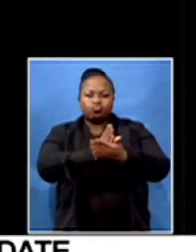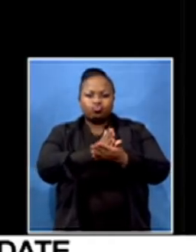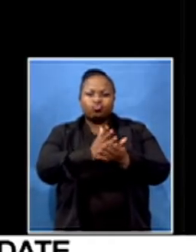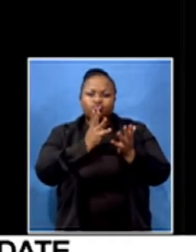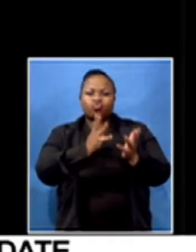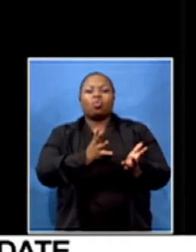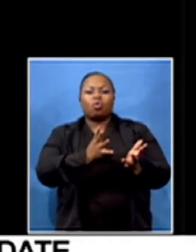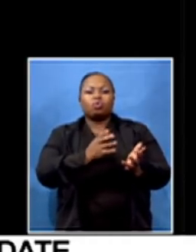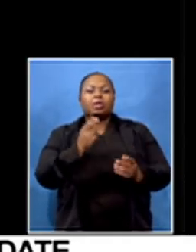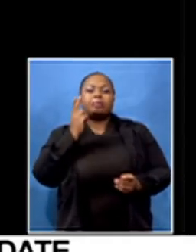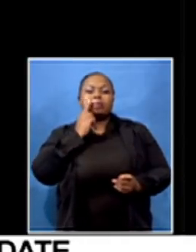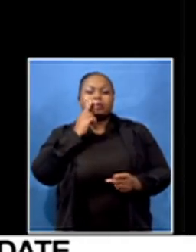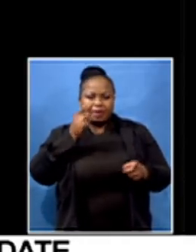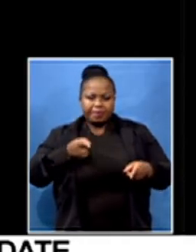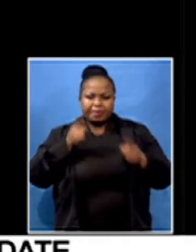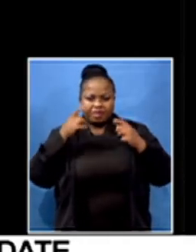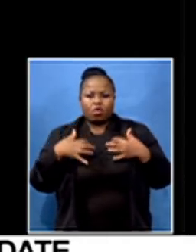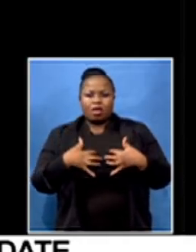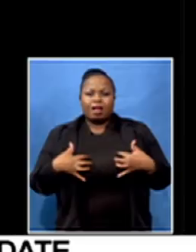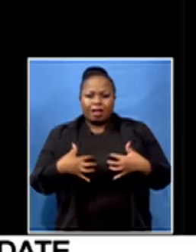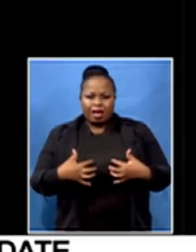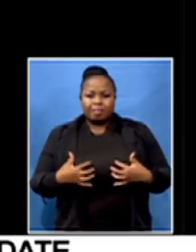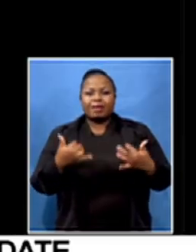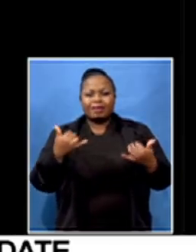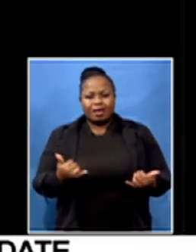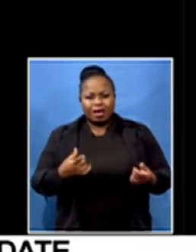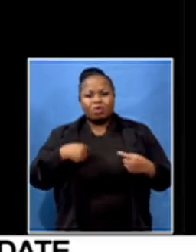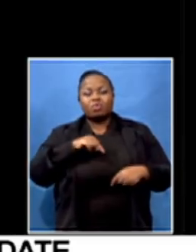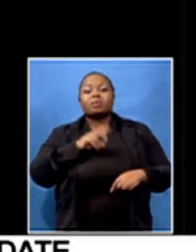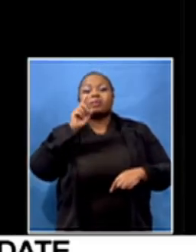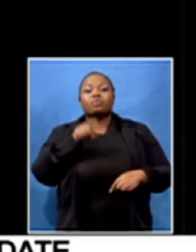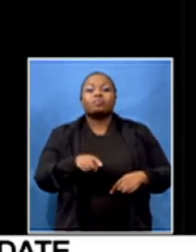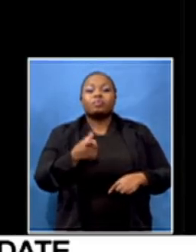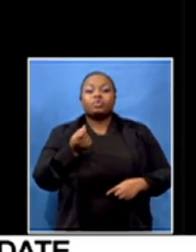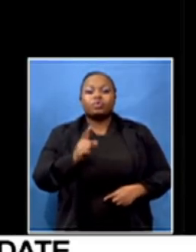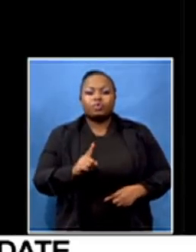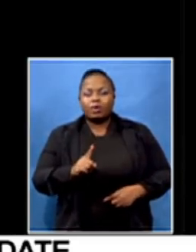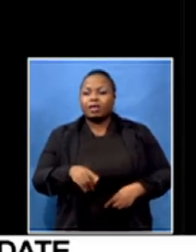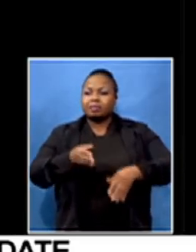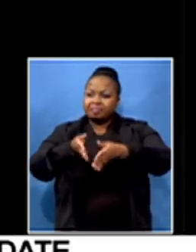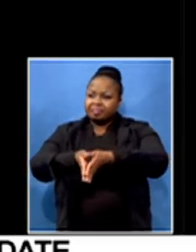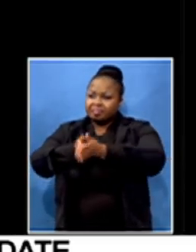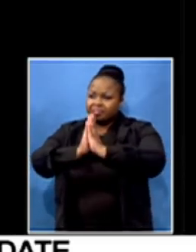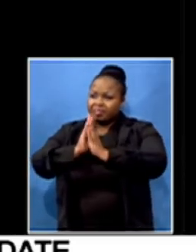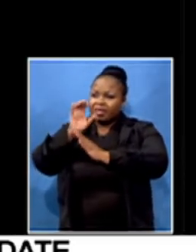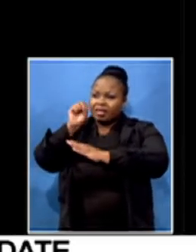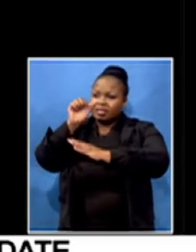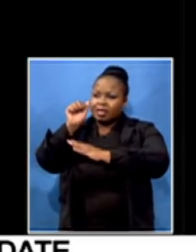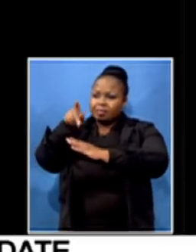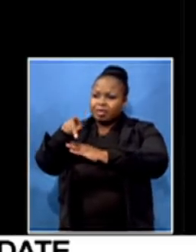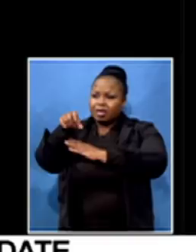do is to call on SABC. It's a call that we want to make, that there should be a call on SABC